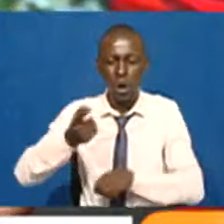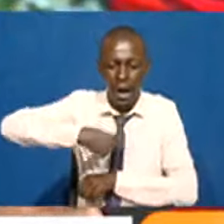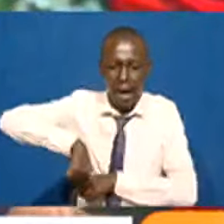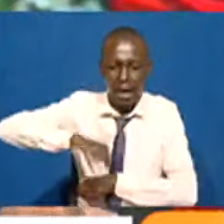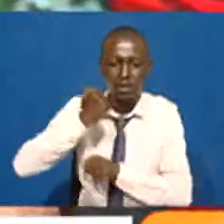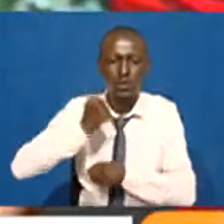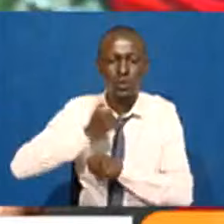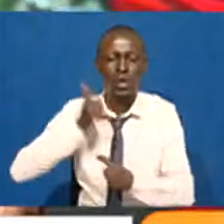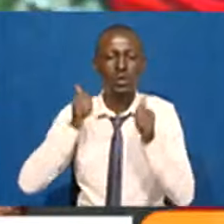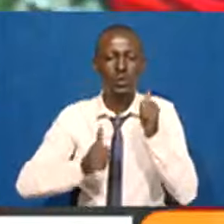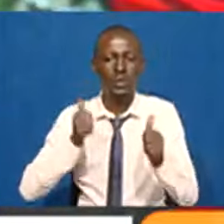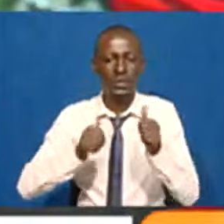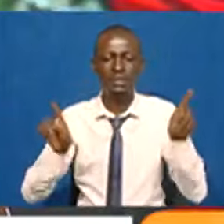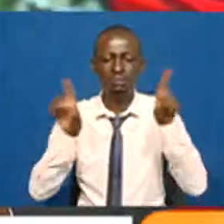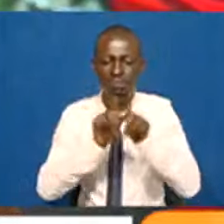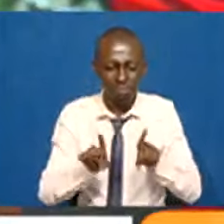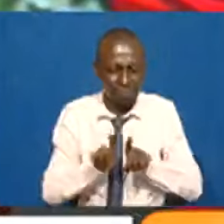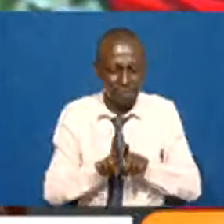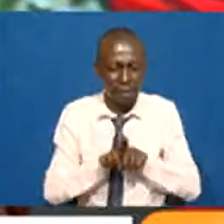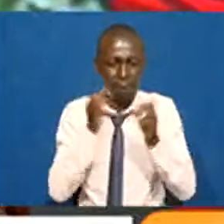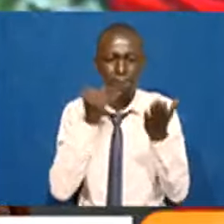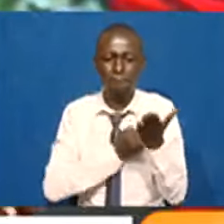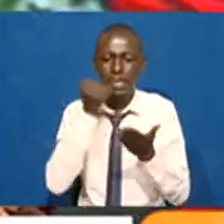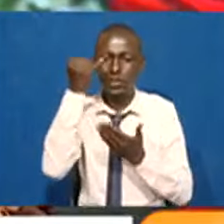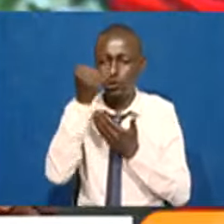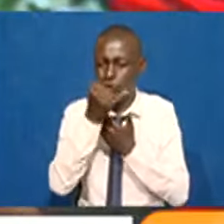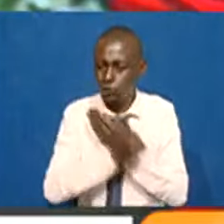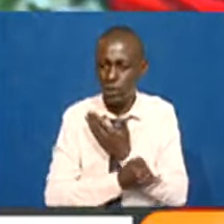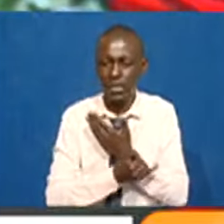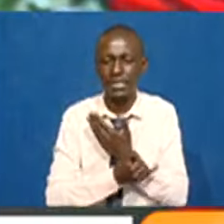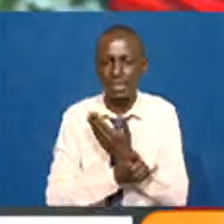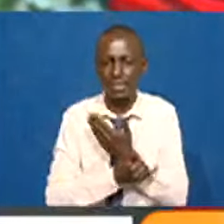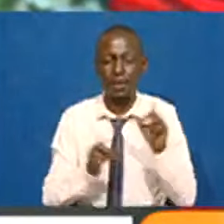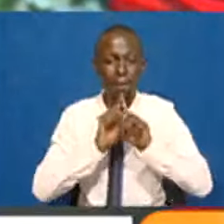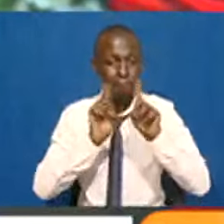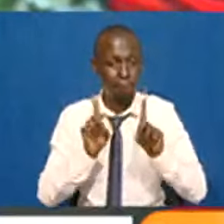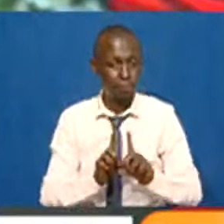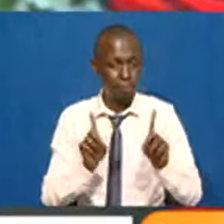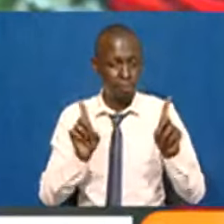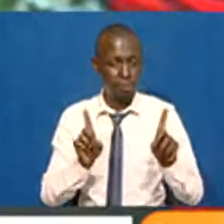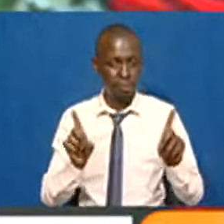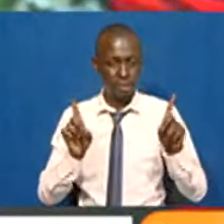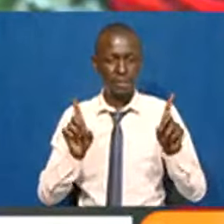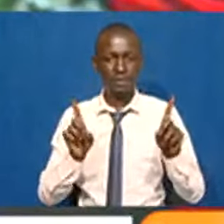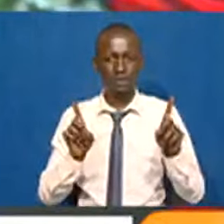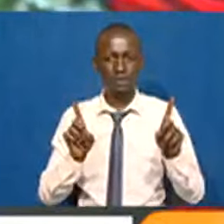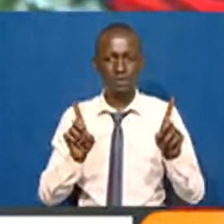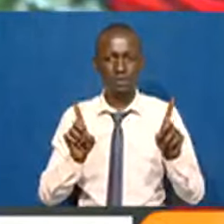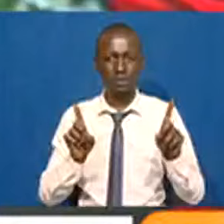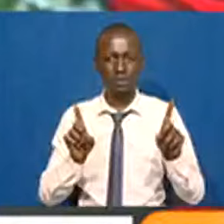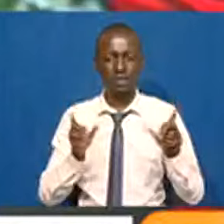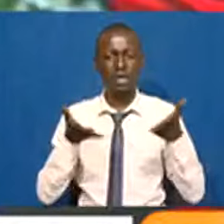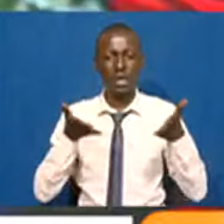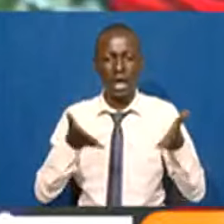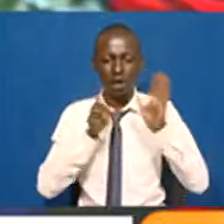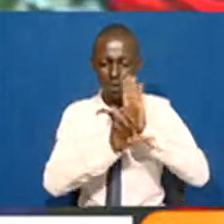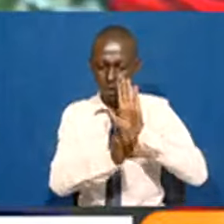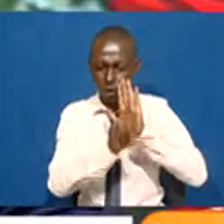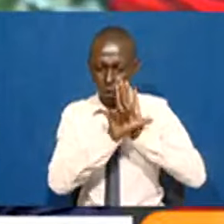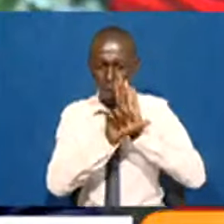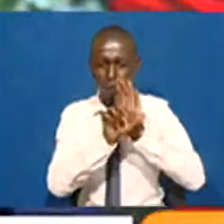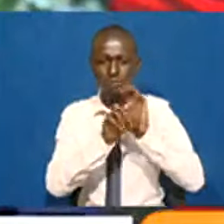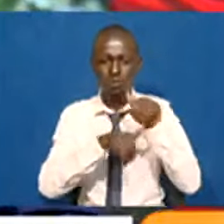is more or less the same to what the insurance does. Mm-hmm. But now we have done it in a different way. Instead of